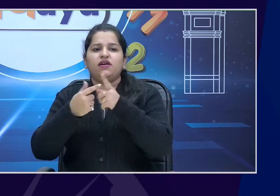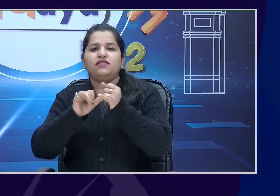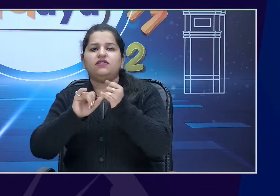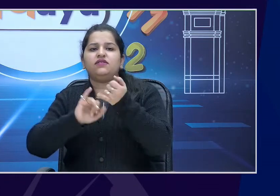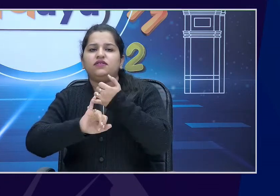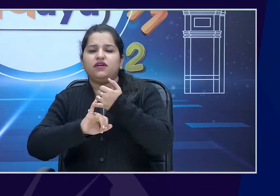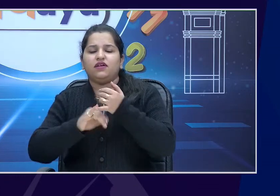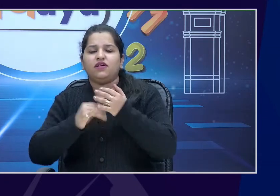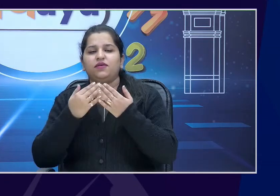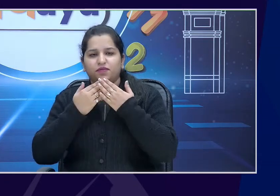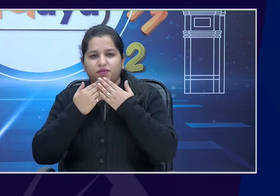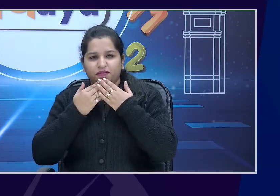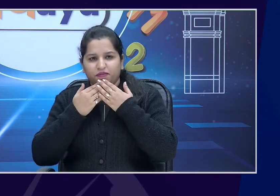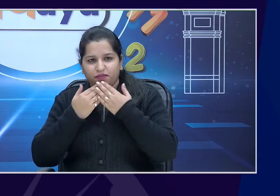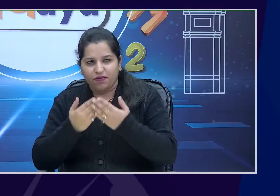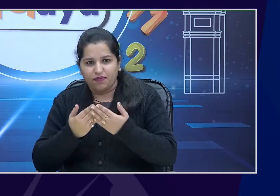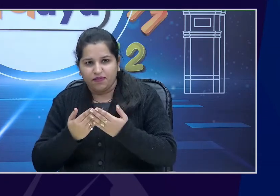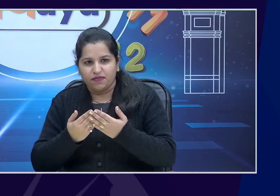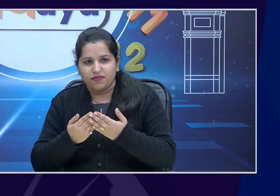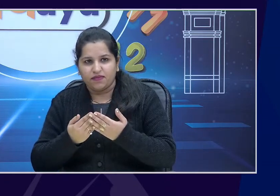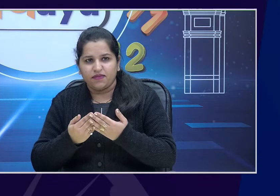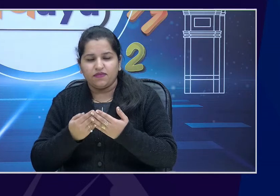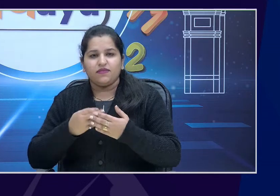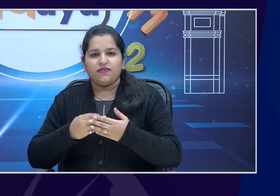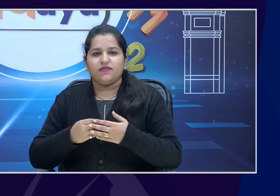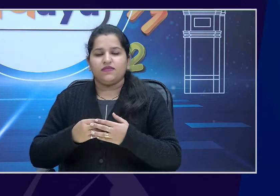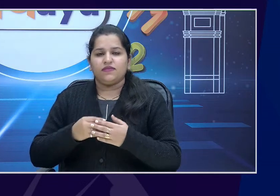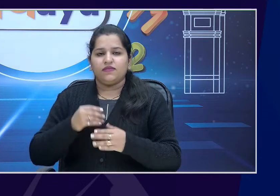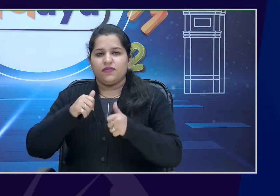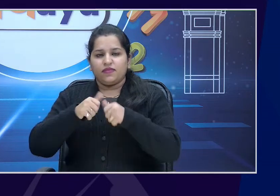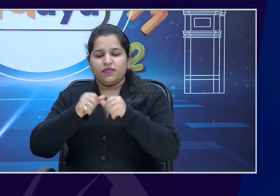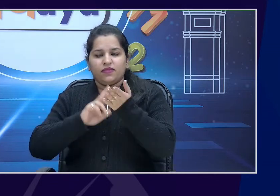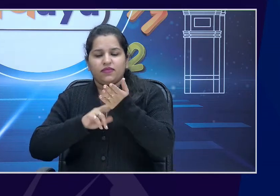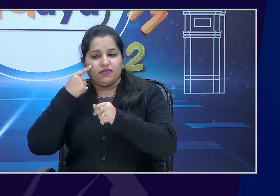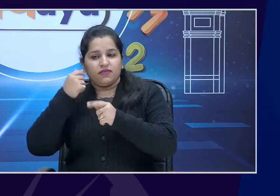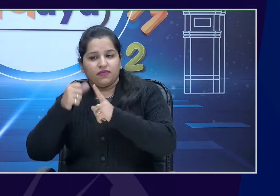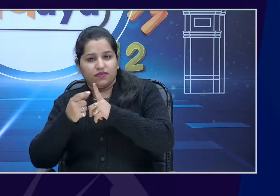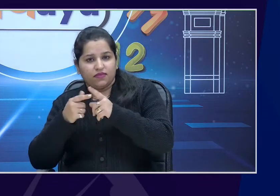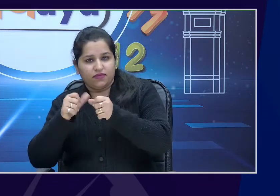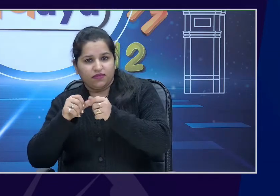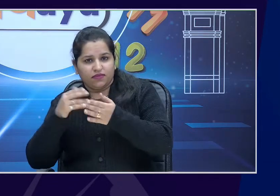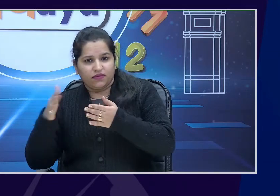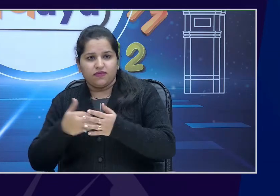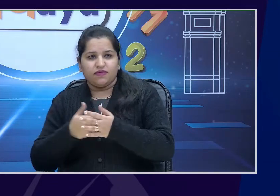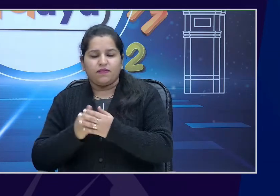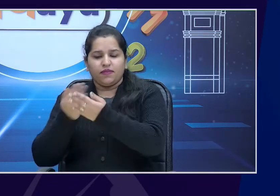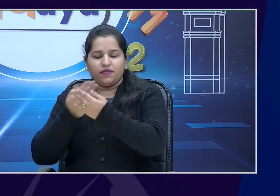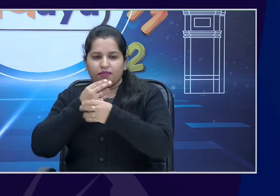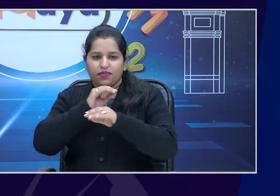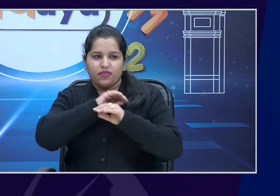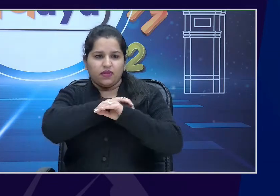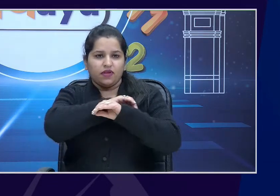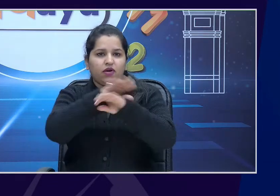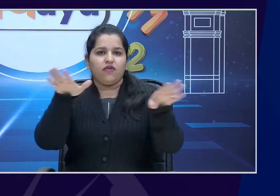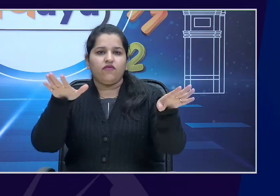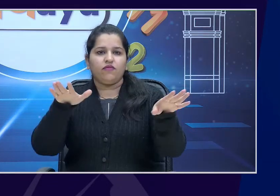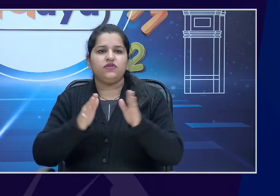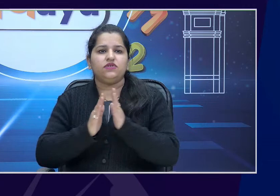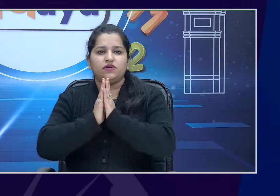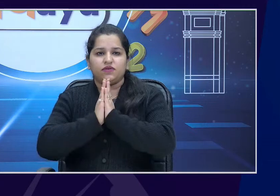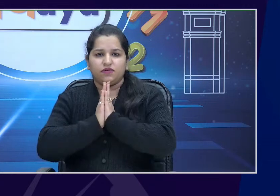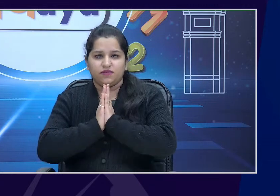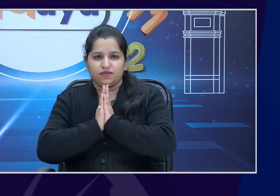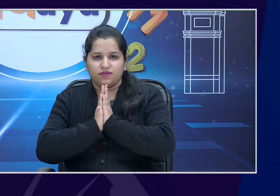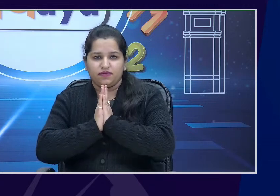ma'am. Okay. Thank you so much, ma'am. Thank you, Dr. Anita Paul, ma'am, for providing so much information to our students, ma'am. Thank you so much.